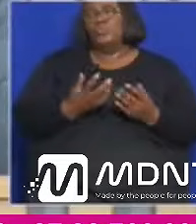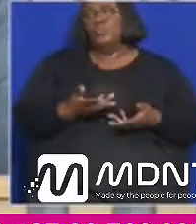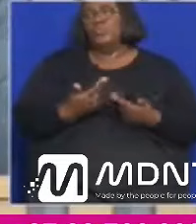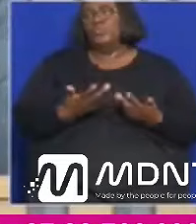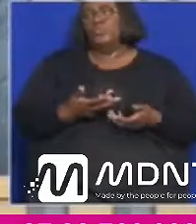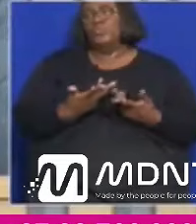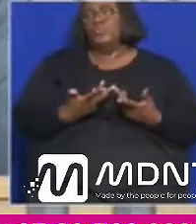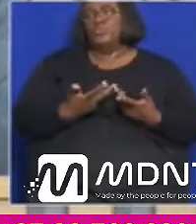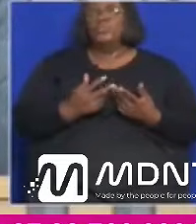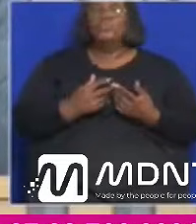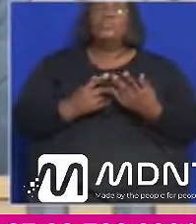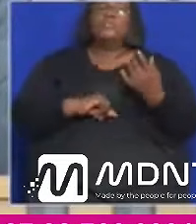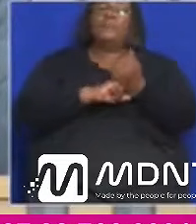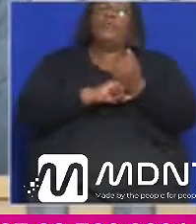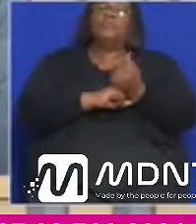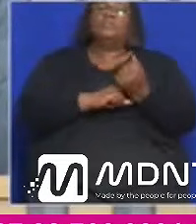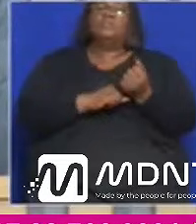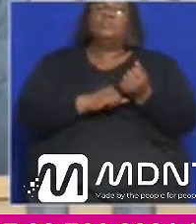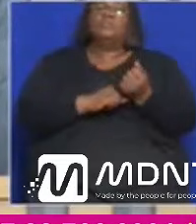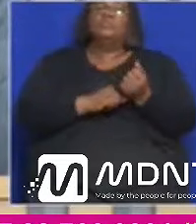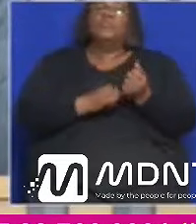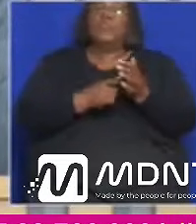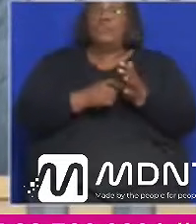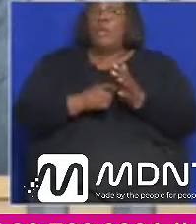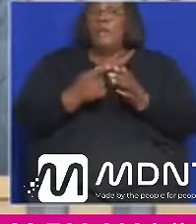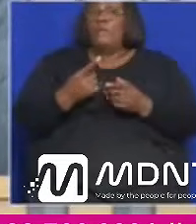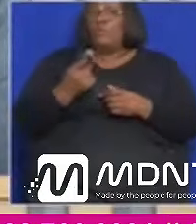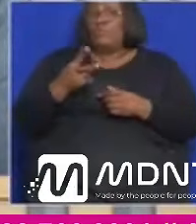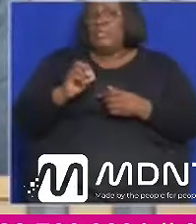requirement for 20 million? Yes. And